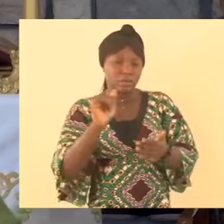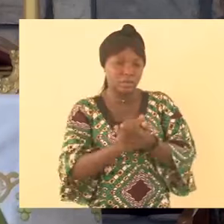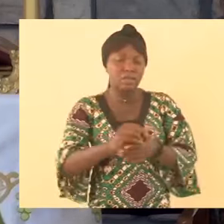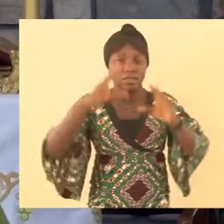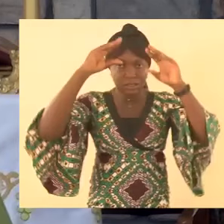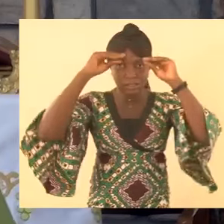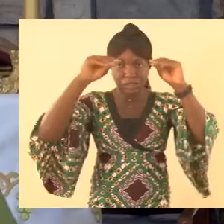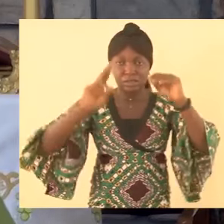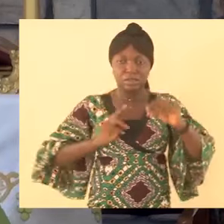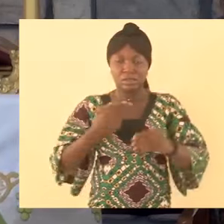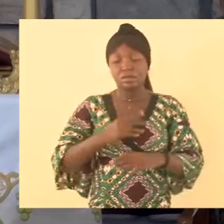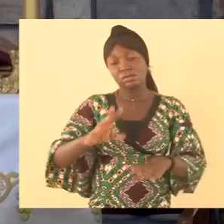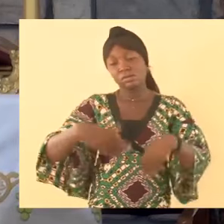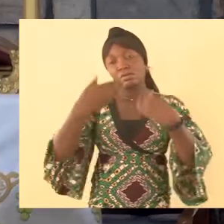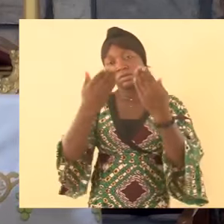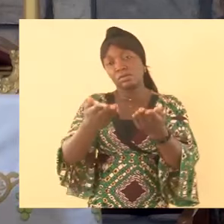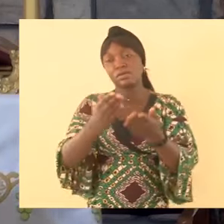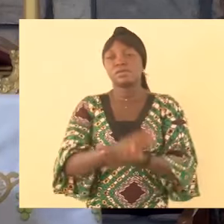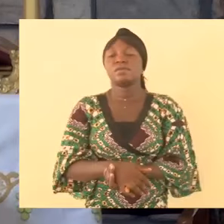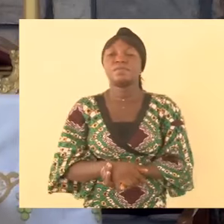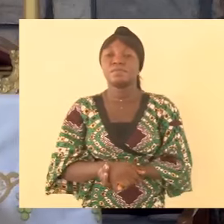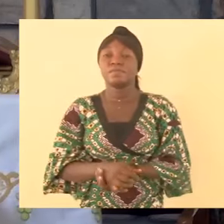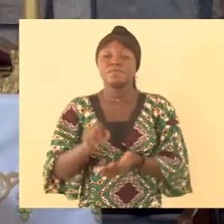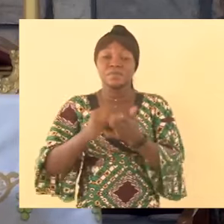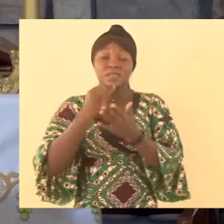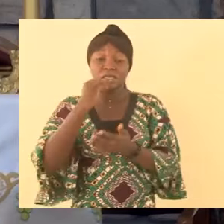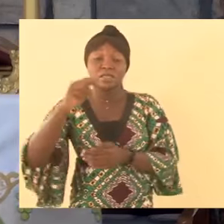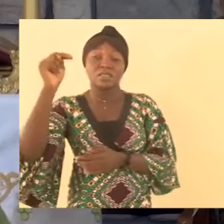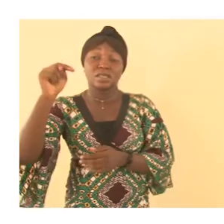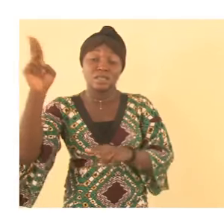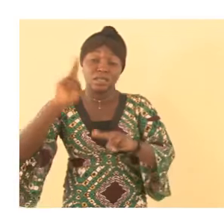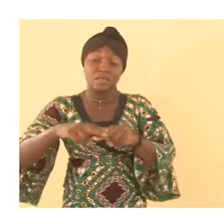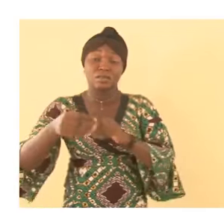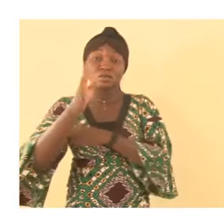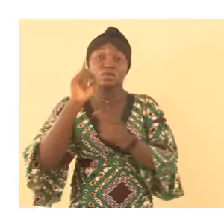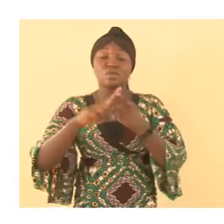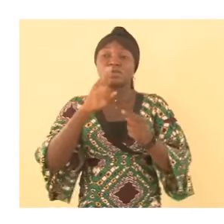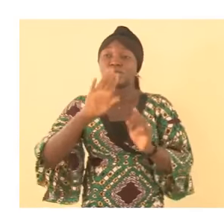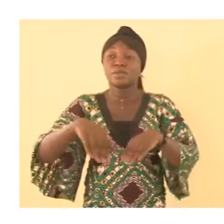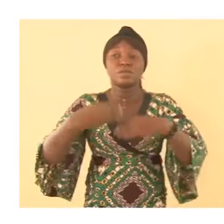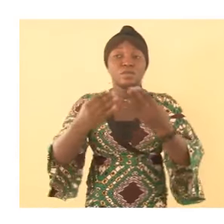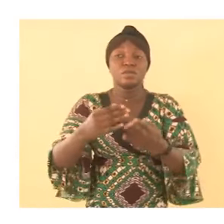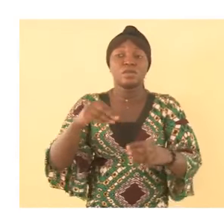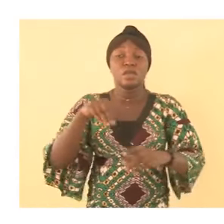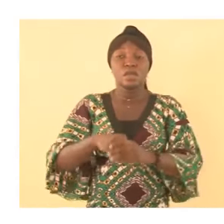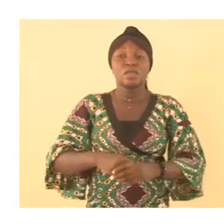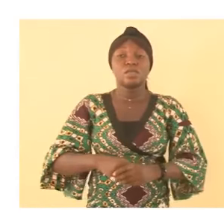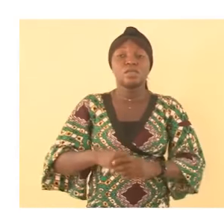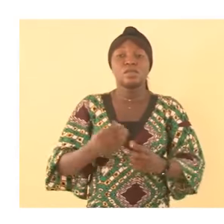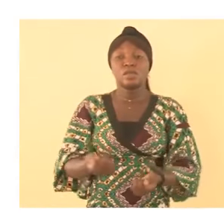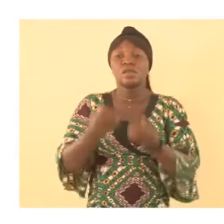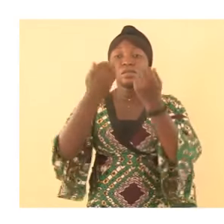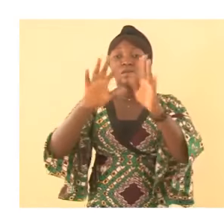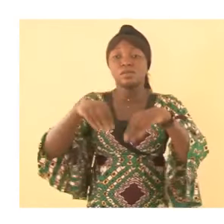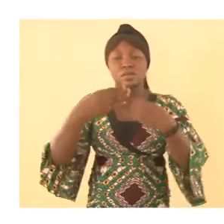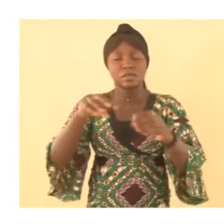are teaching us generosity. It is the nature of God to be generous in sacrificial